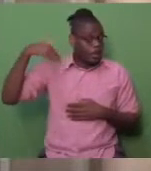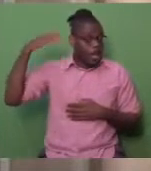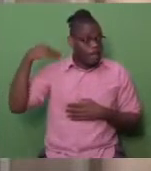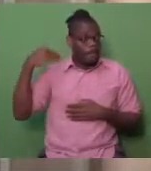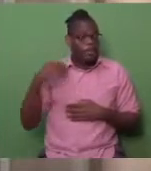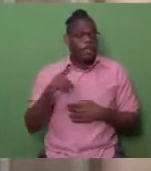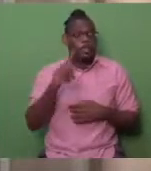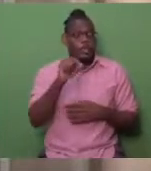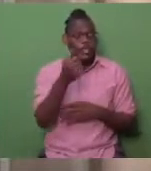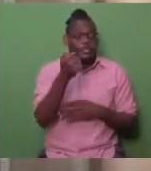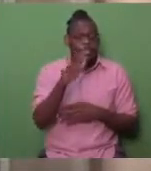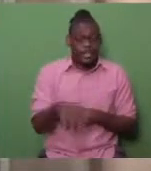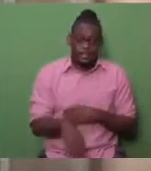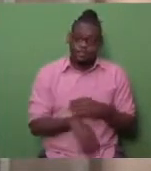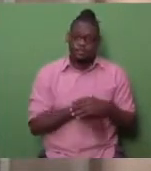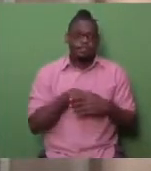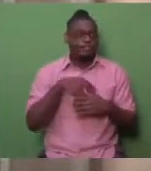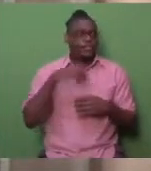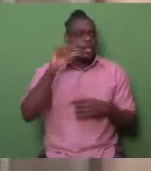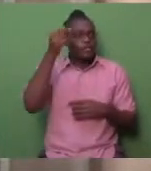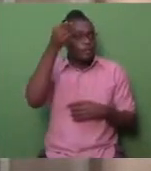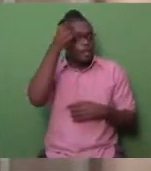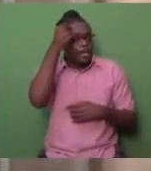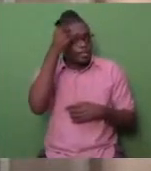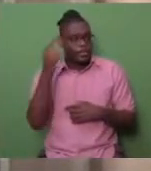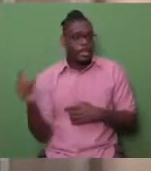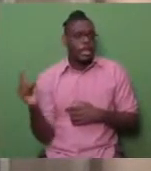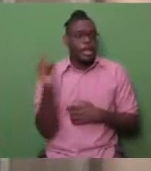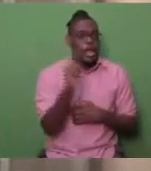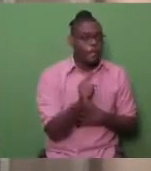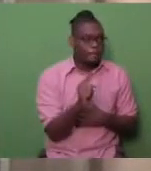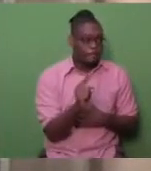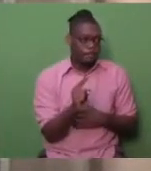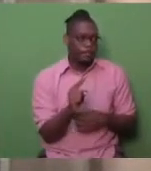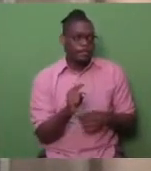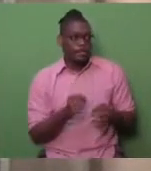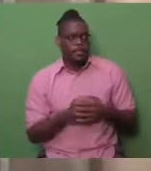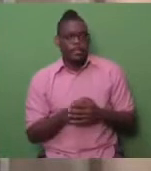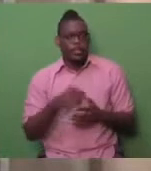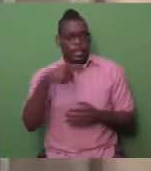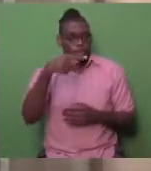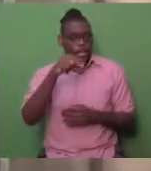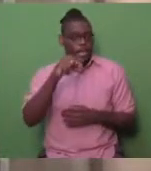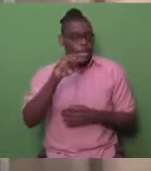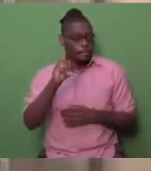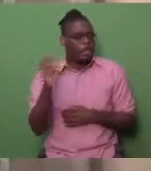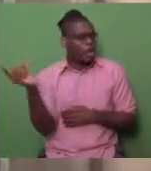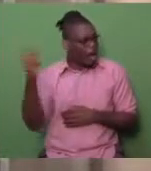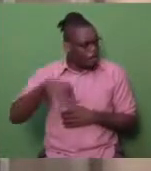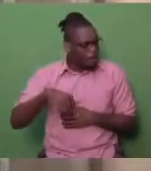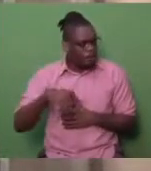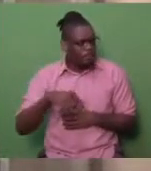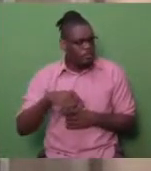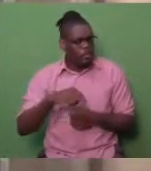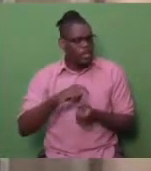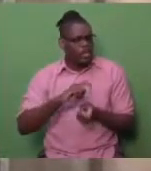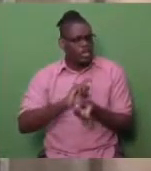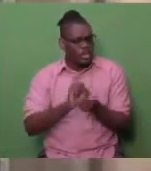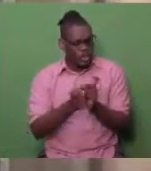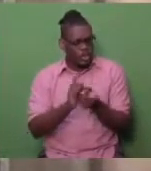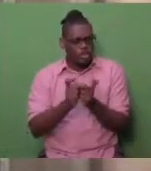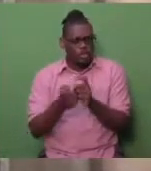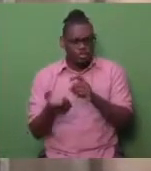regulator, stripped some of those powers, thereby creating possible corridors for corruption. They have